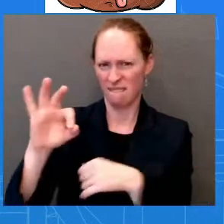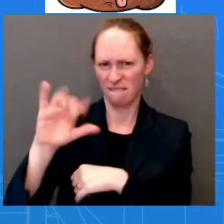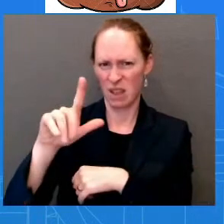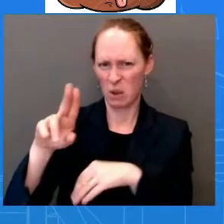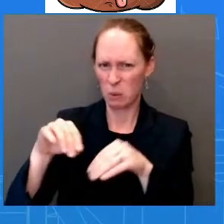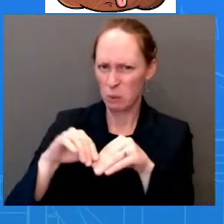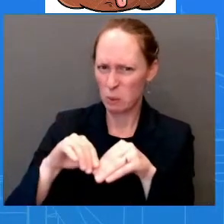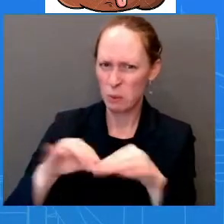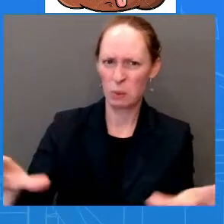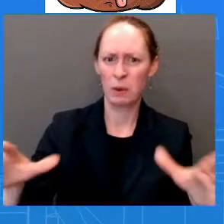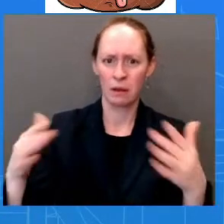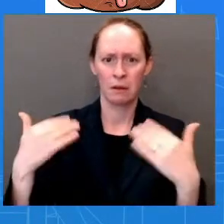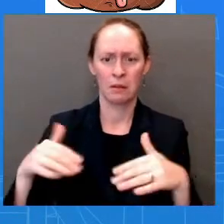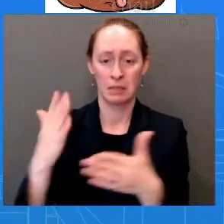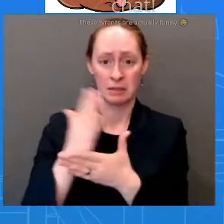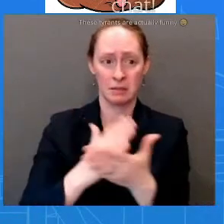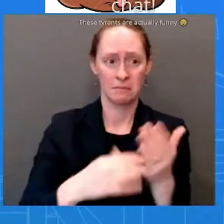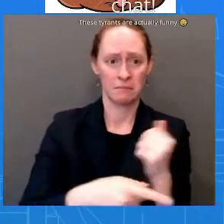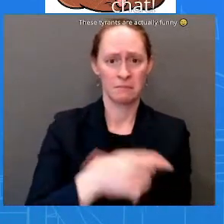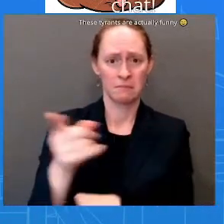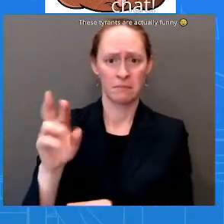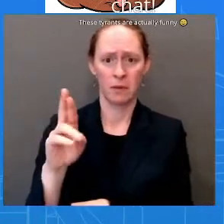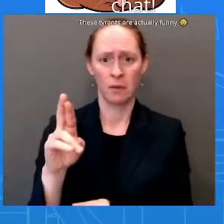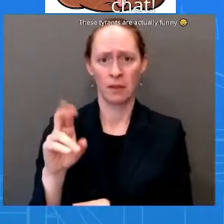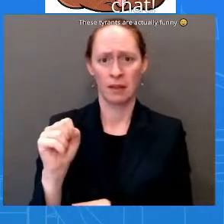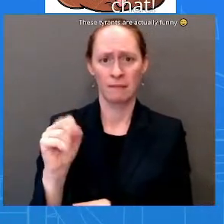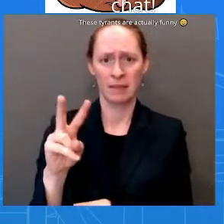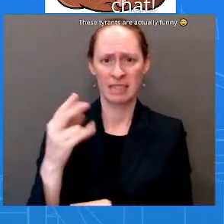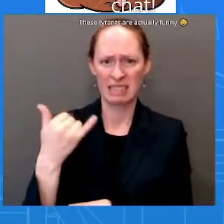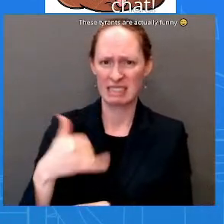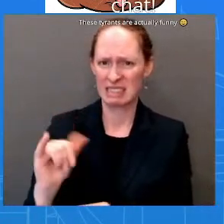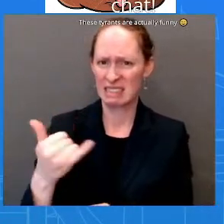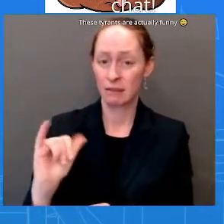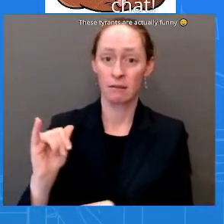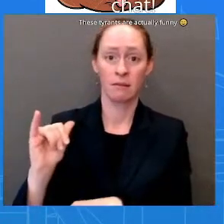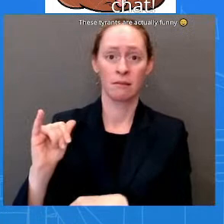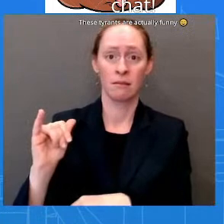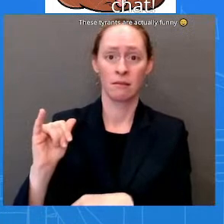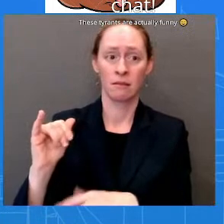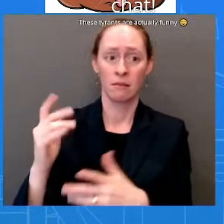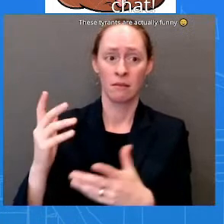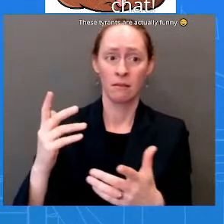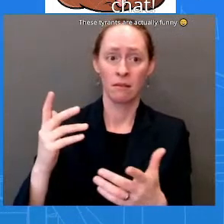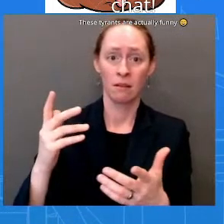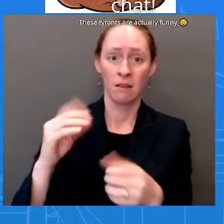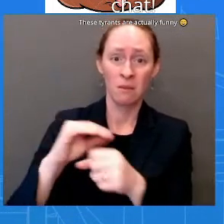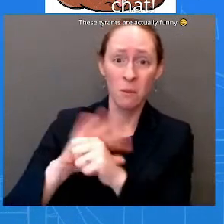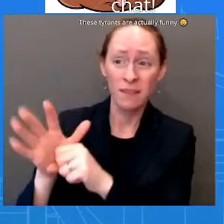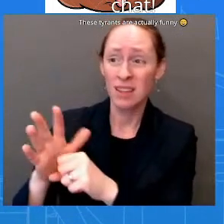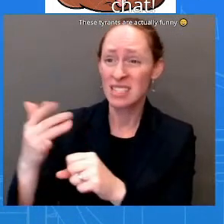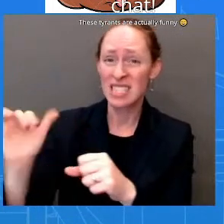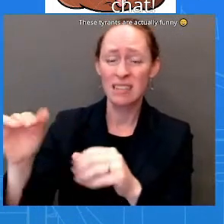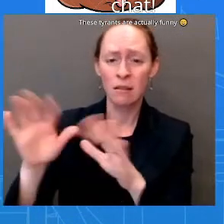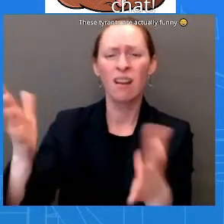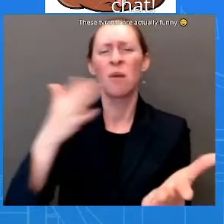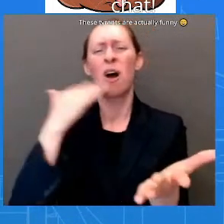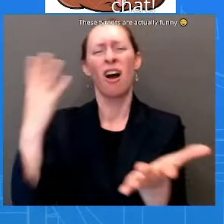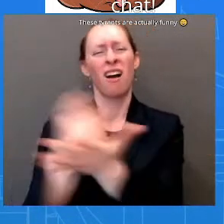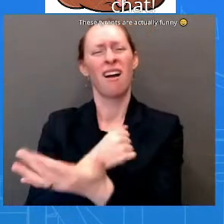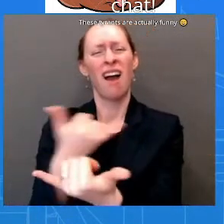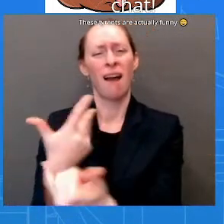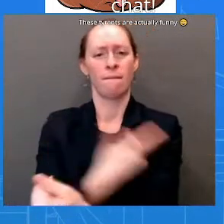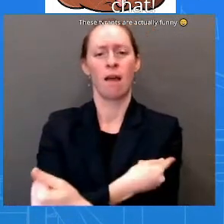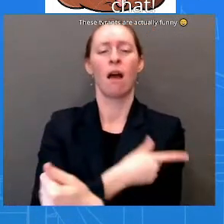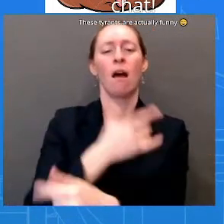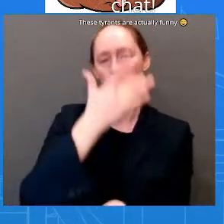life. Minding your business will save your life. I swear to God, it's the best advice I could give anyone. It protects, it keeps you from getting